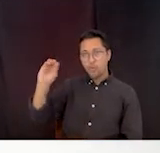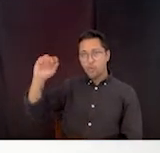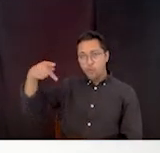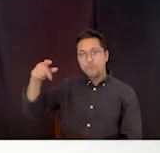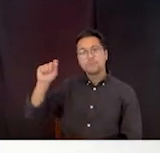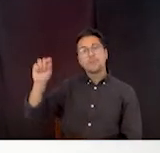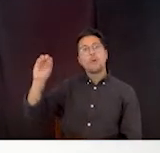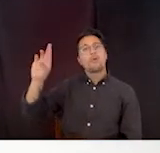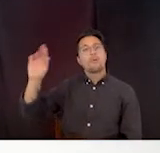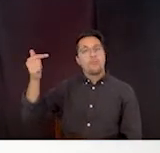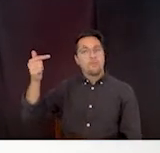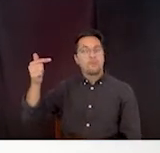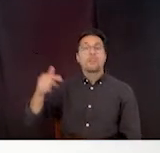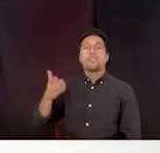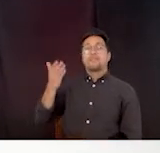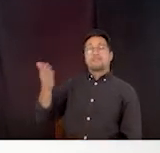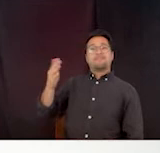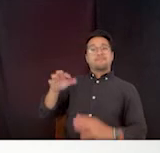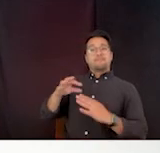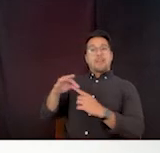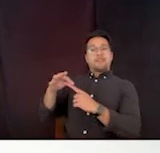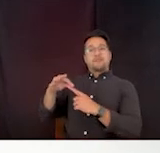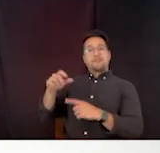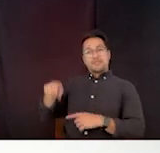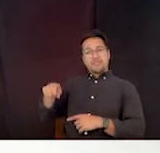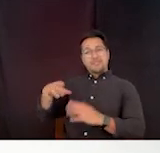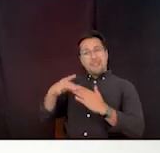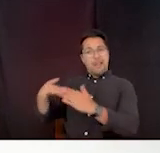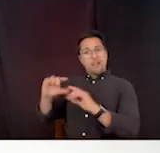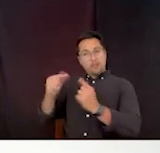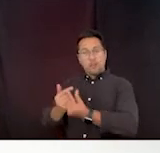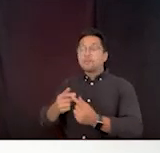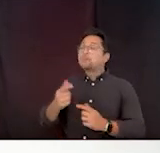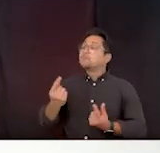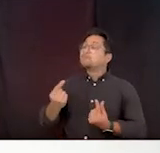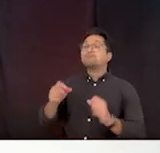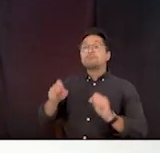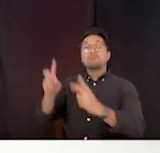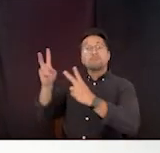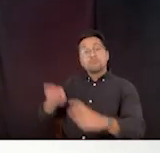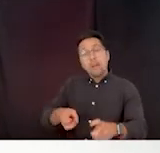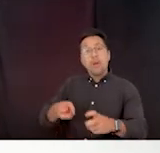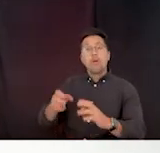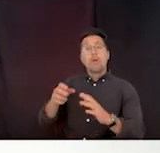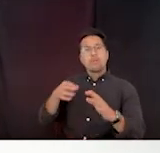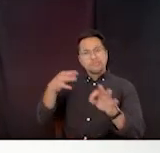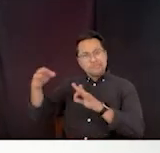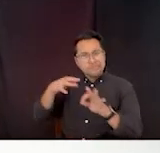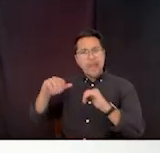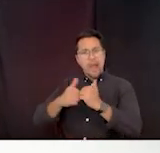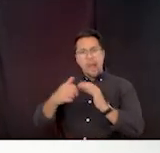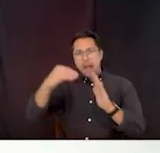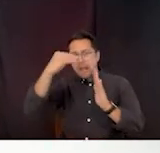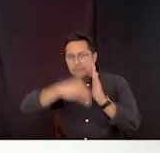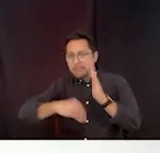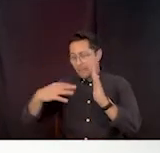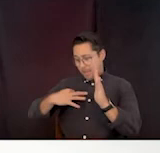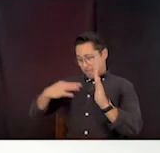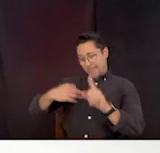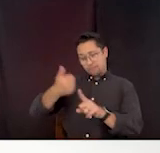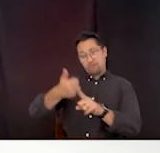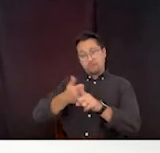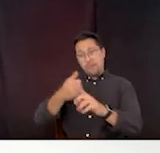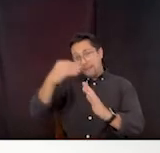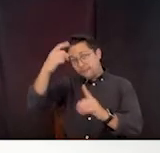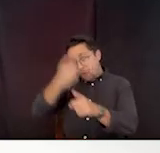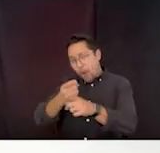www.snggroup.org. And at the Special Needs Guidance Group, you can either download directions and how to fill out the application correctly, or they will do